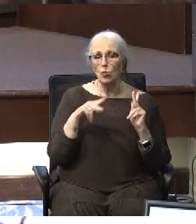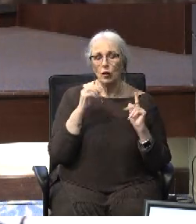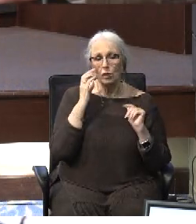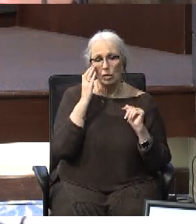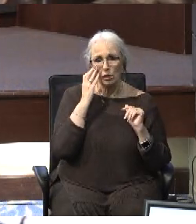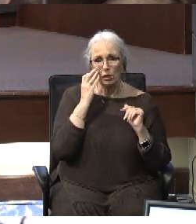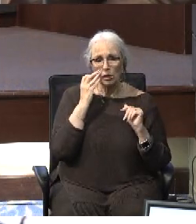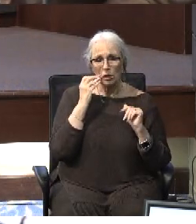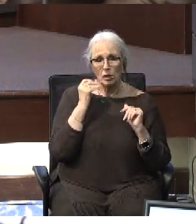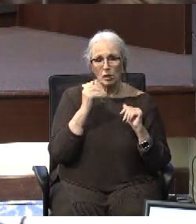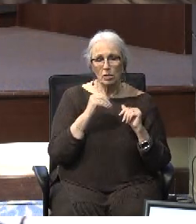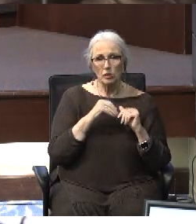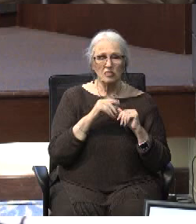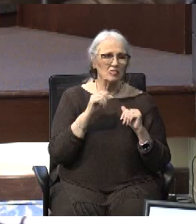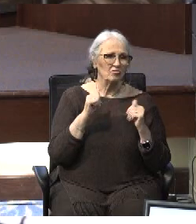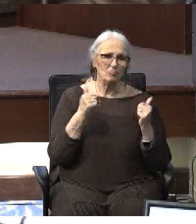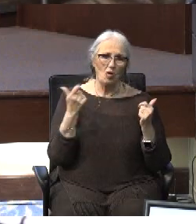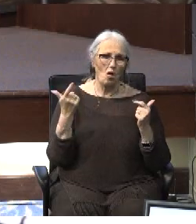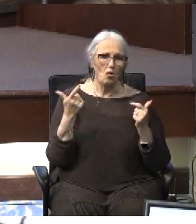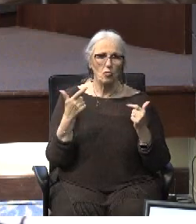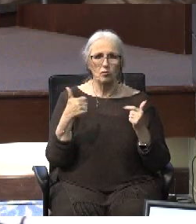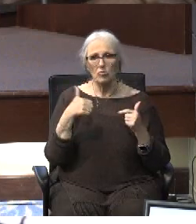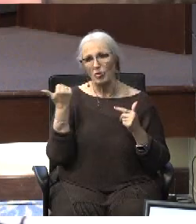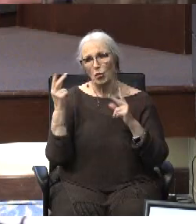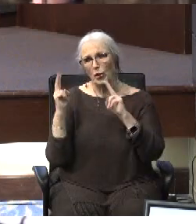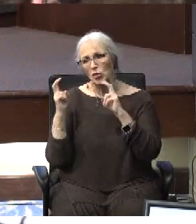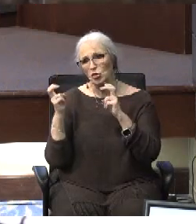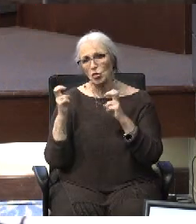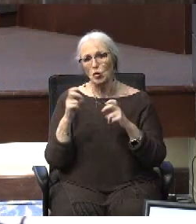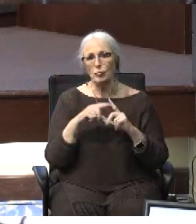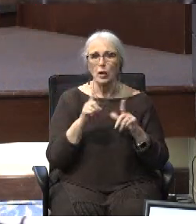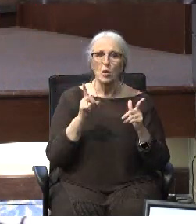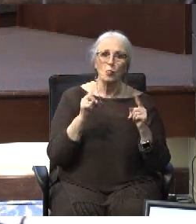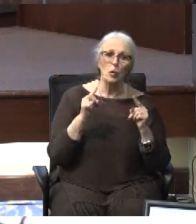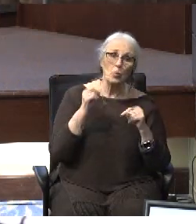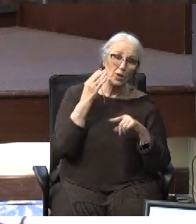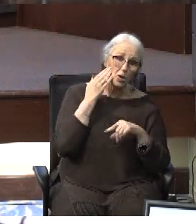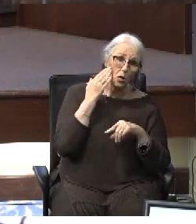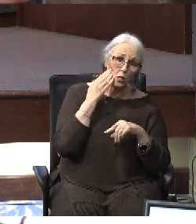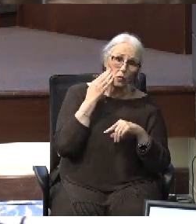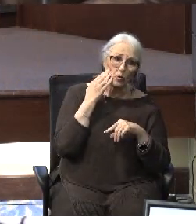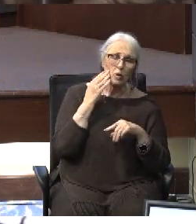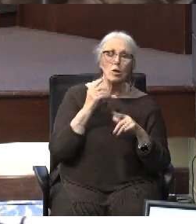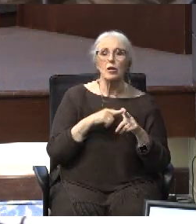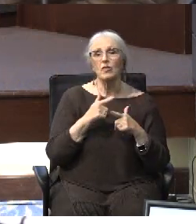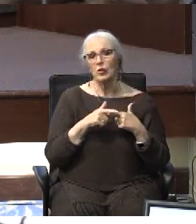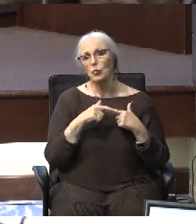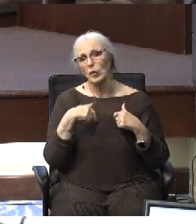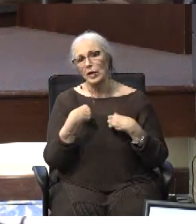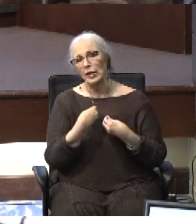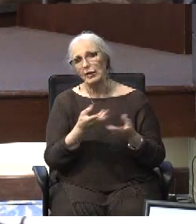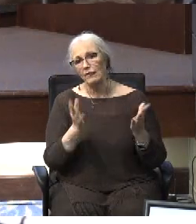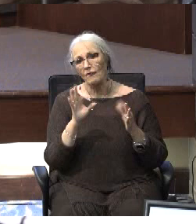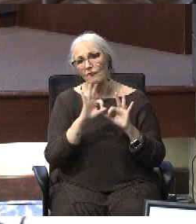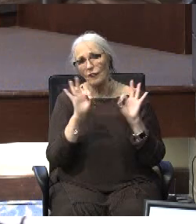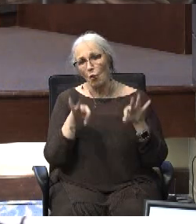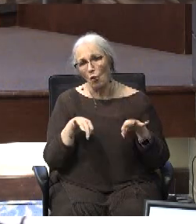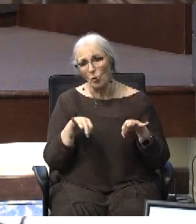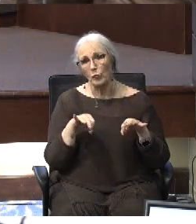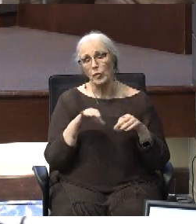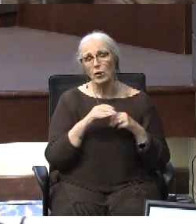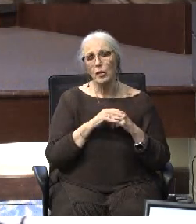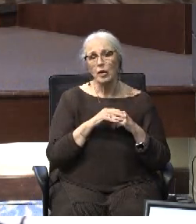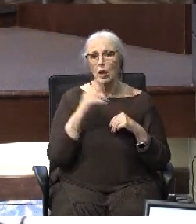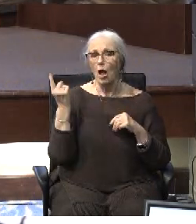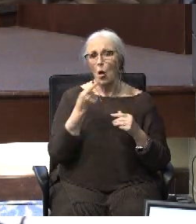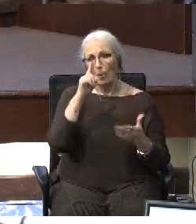is a whole different issue to address. But once we know that it is owner occupied, we do provide those forms. And I